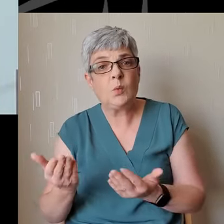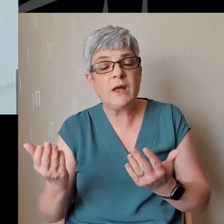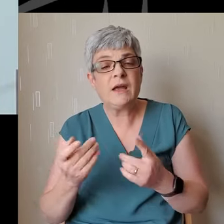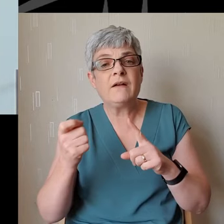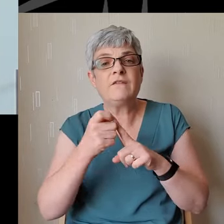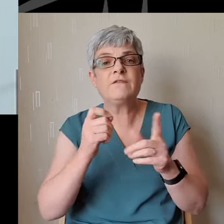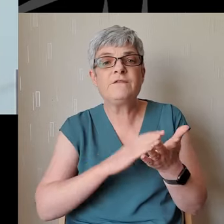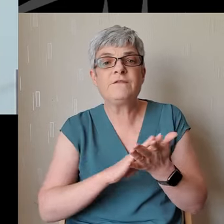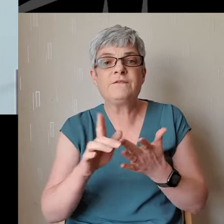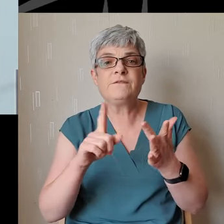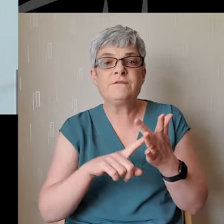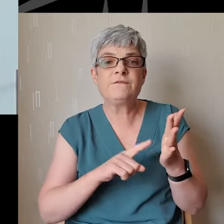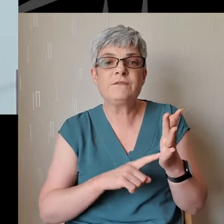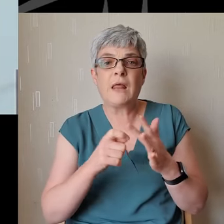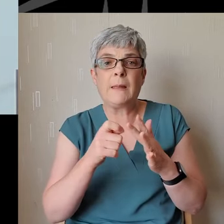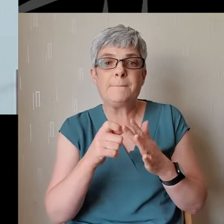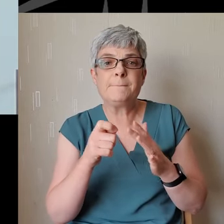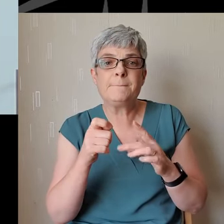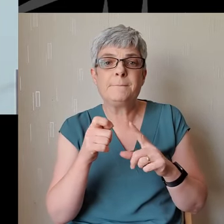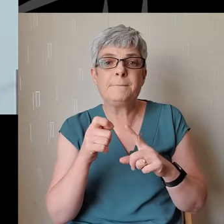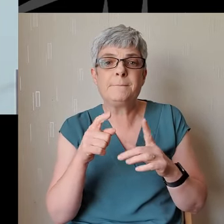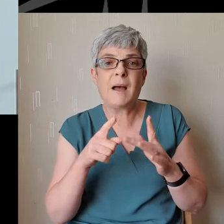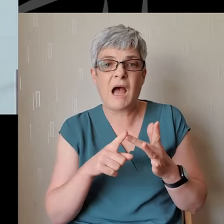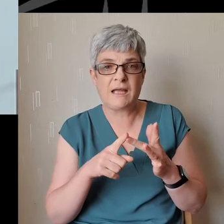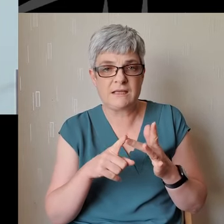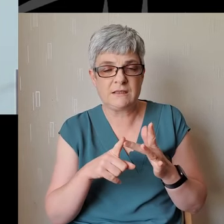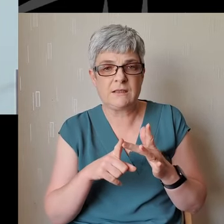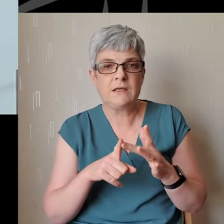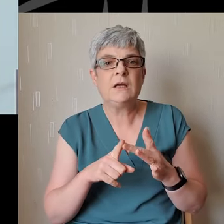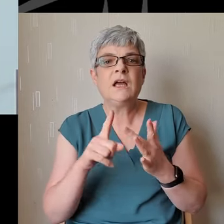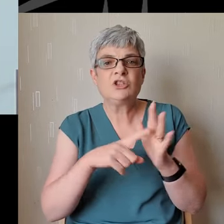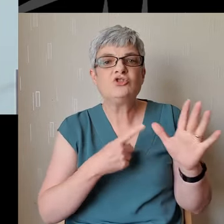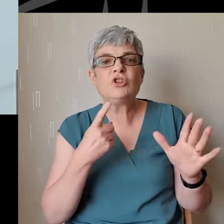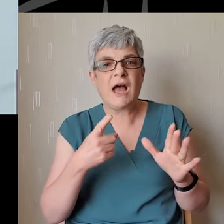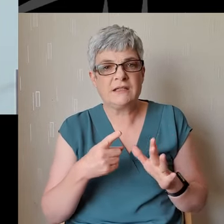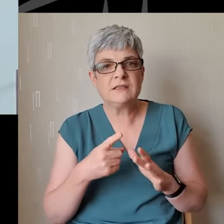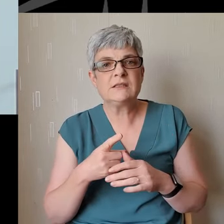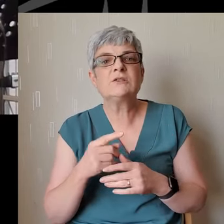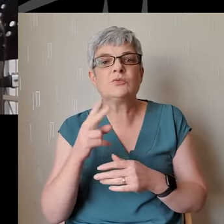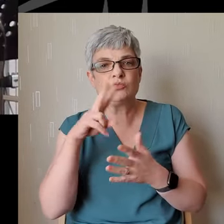Philippi. And Janice is going to read from us from Philippians chapter 1.